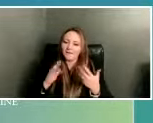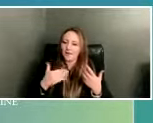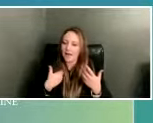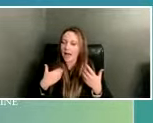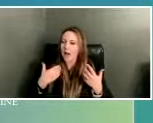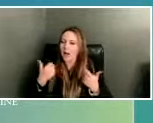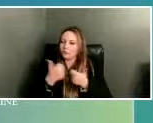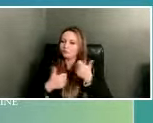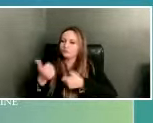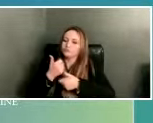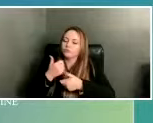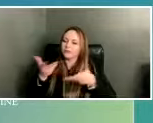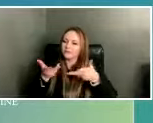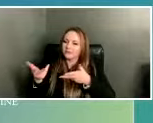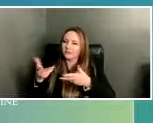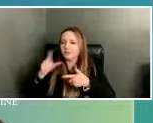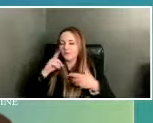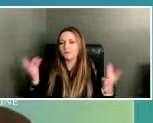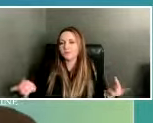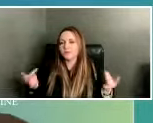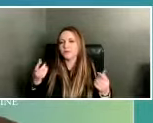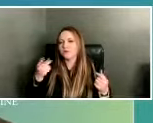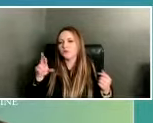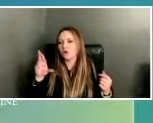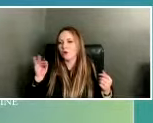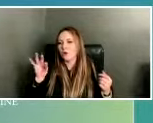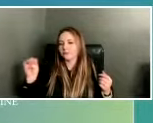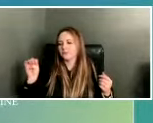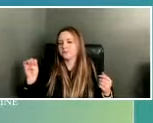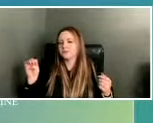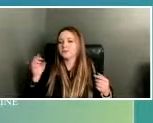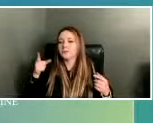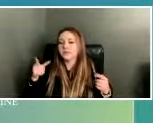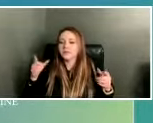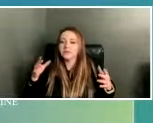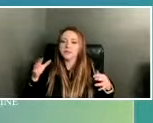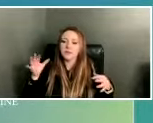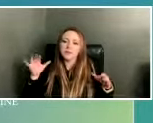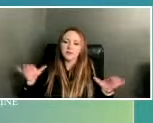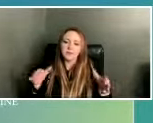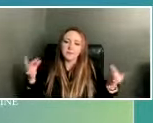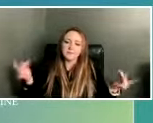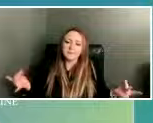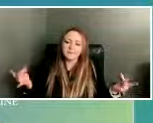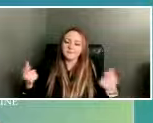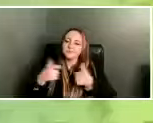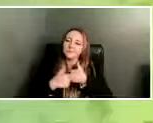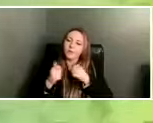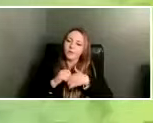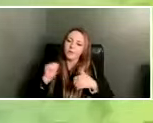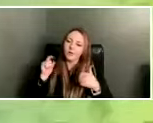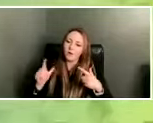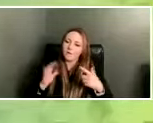primary facilitators of our meditation, Dr. Kofi Kundani, and he goes through a meditation moment with all of our